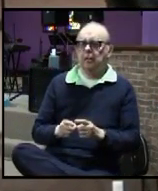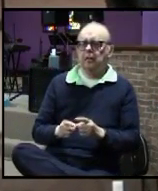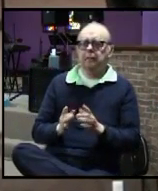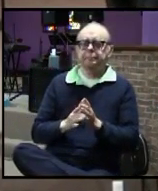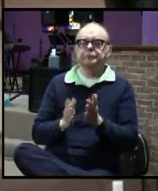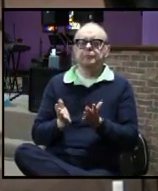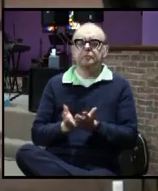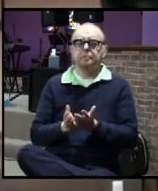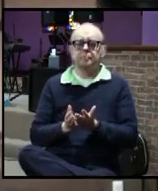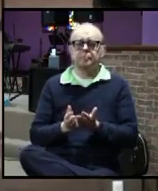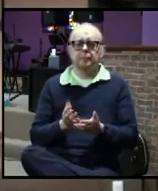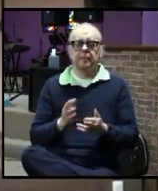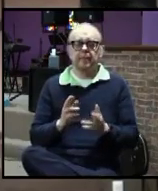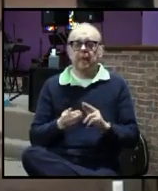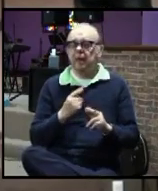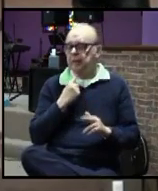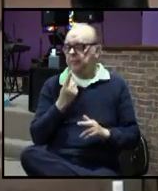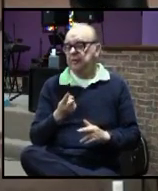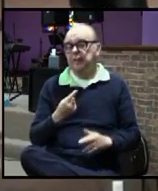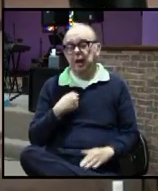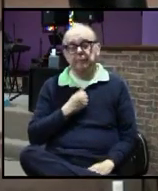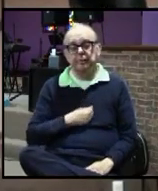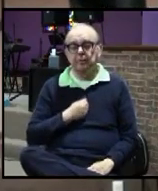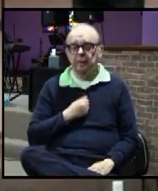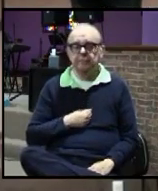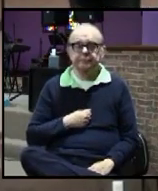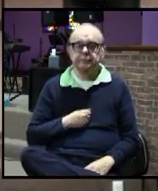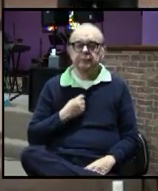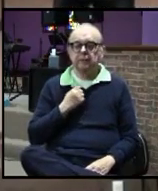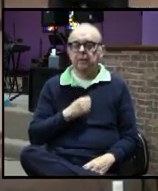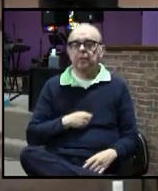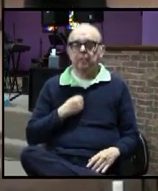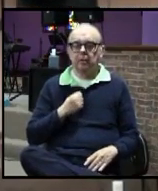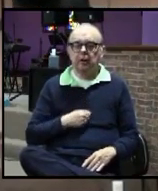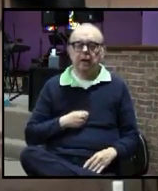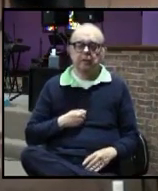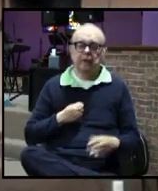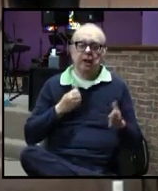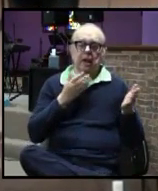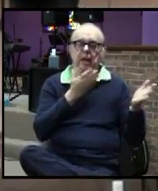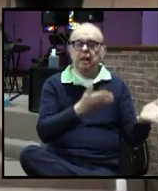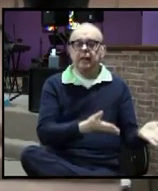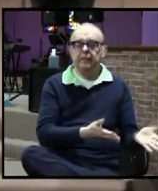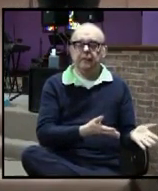True biblical repentance is not saying, I'm sorry. It's saying, I'm sorry as we walk away from